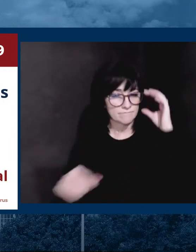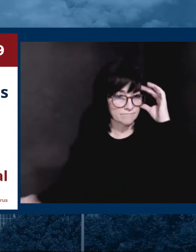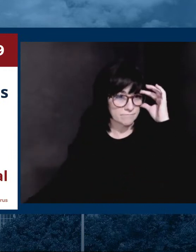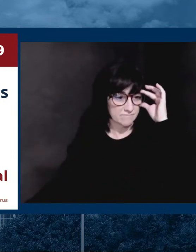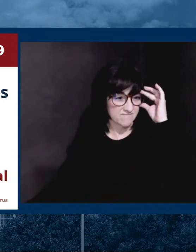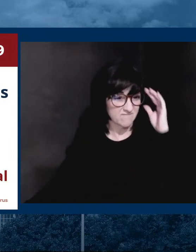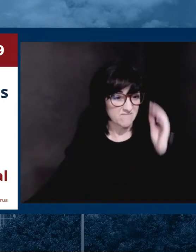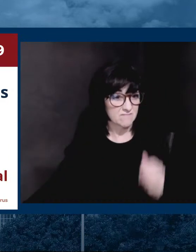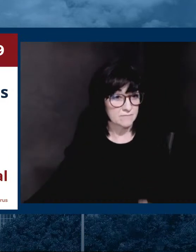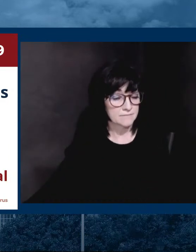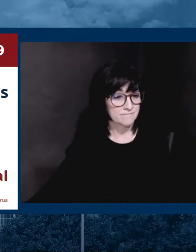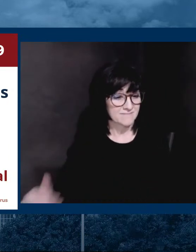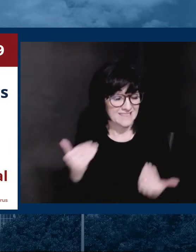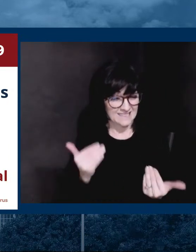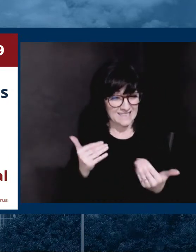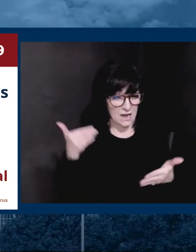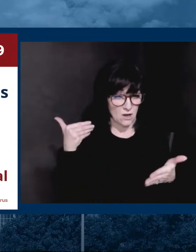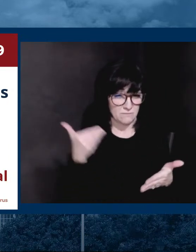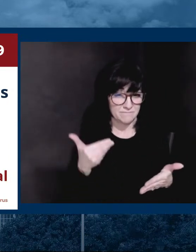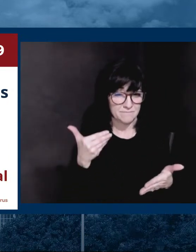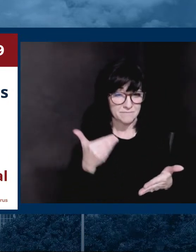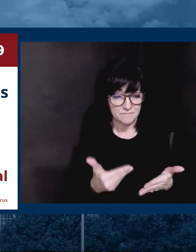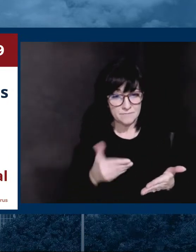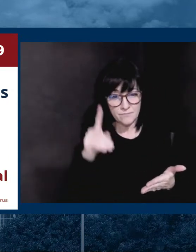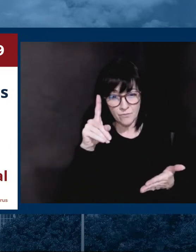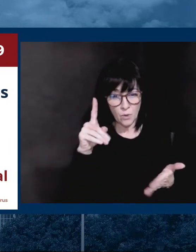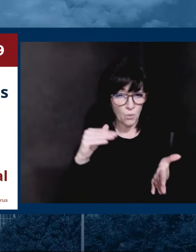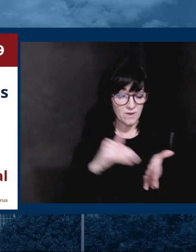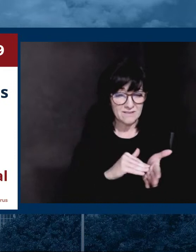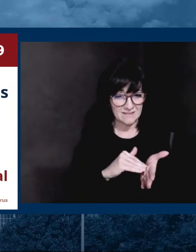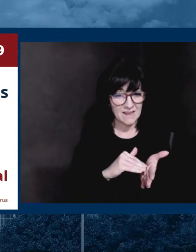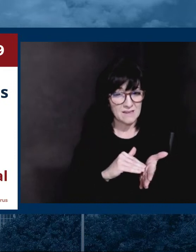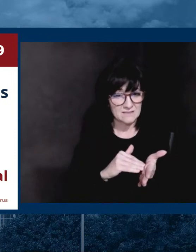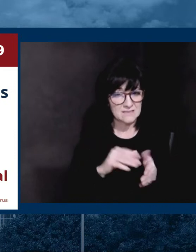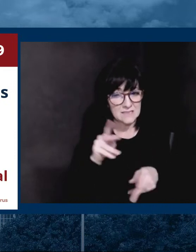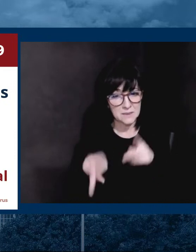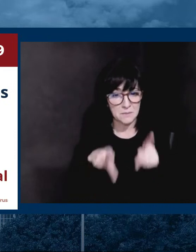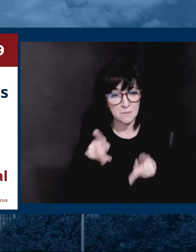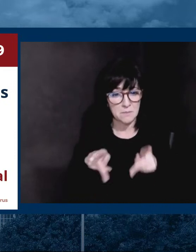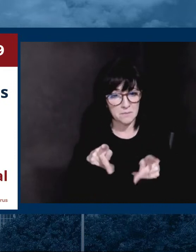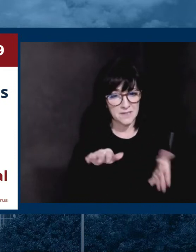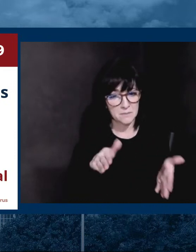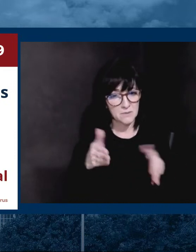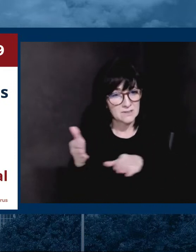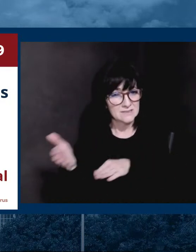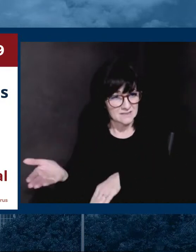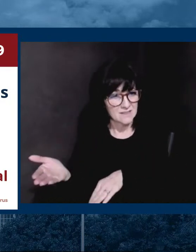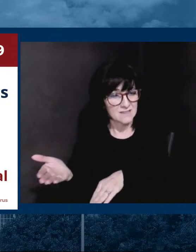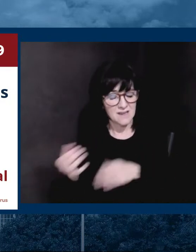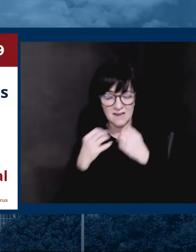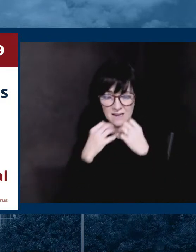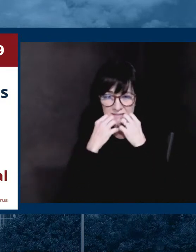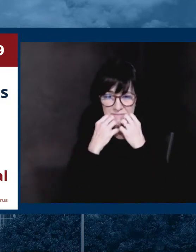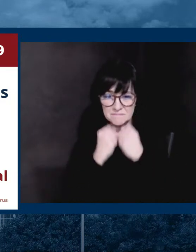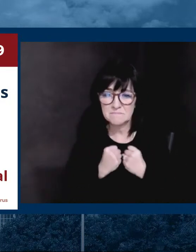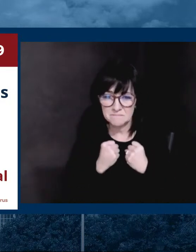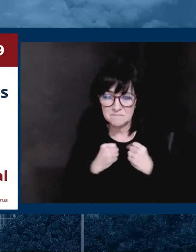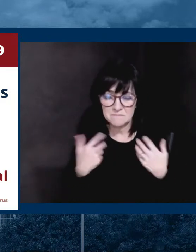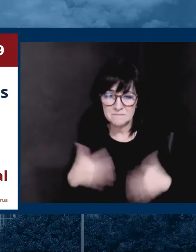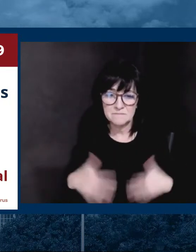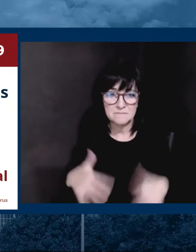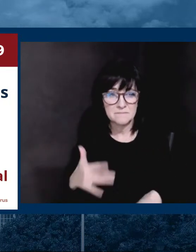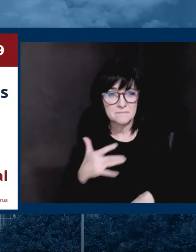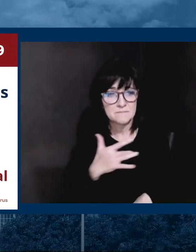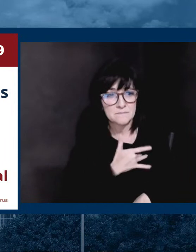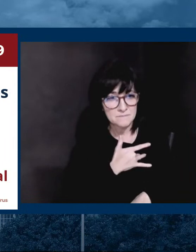1,000 total lives lost, everyone, a precious one, 66, almost 67,000 total positive